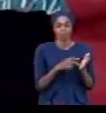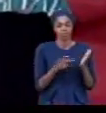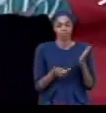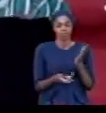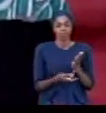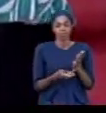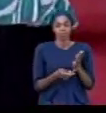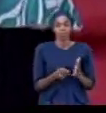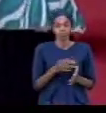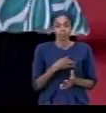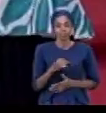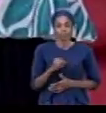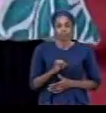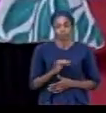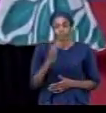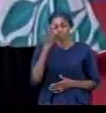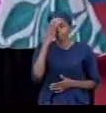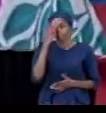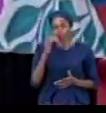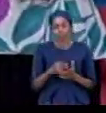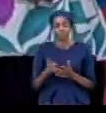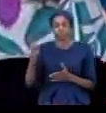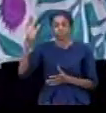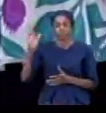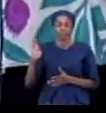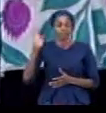And I know God will do great things in our midst.